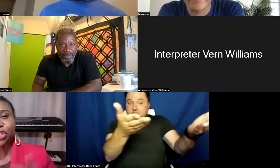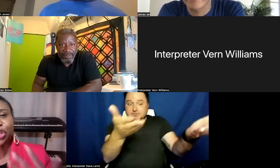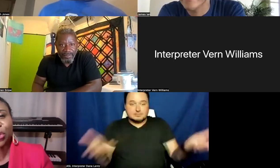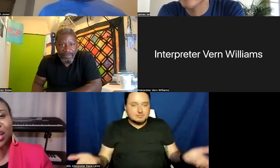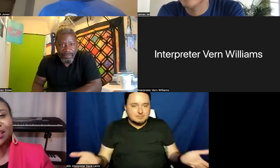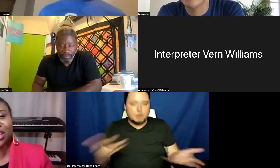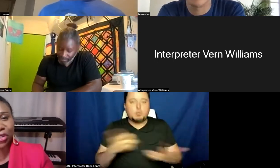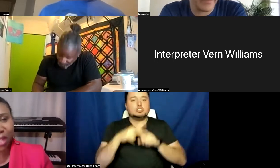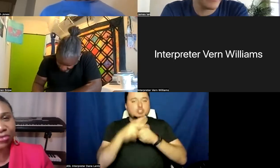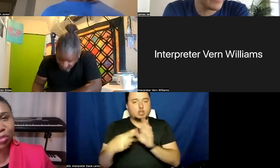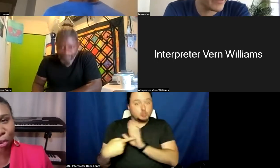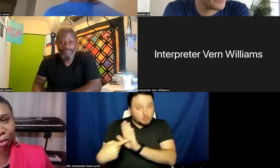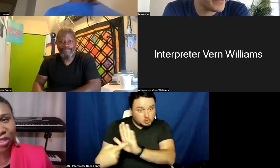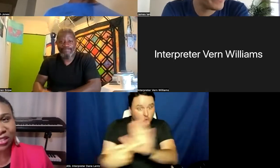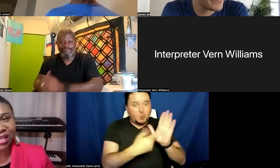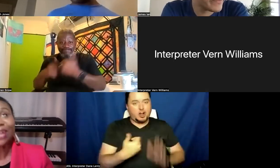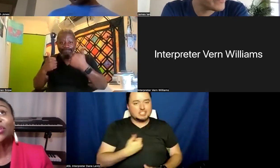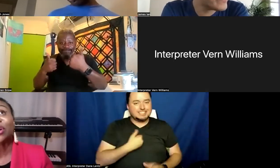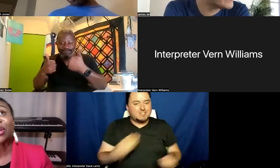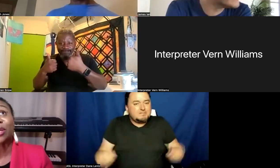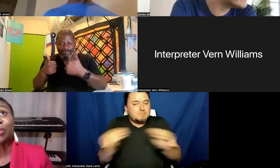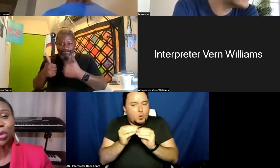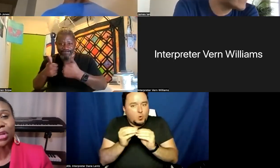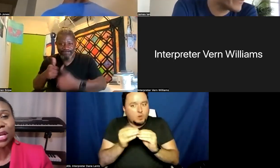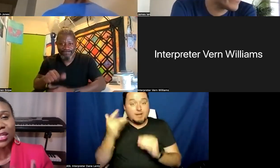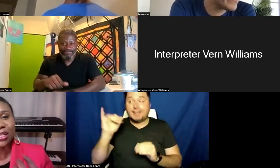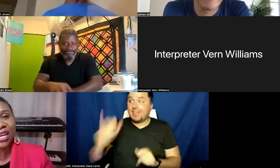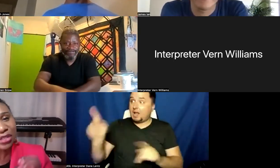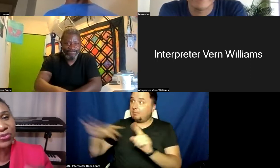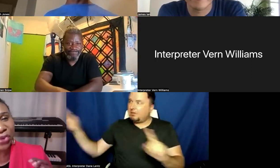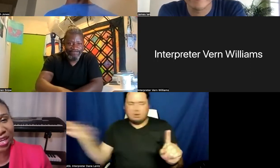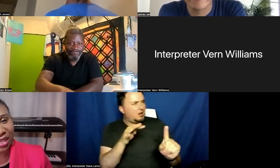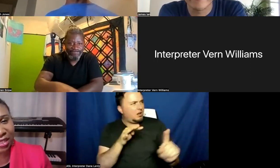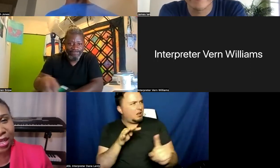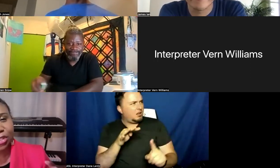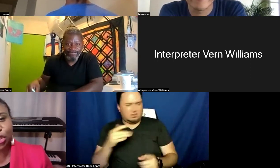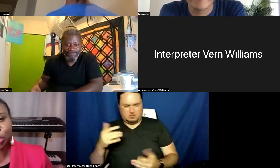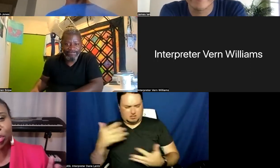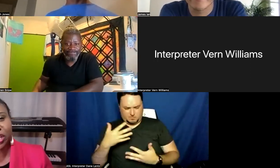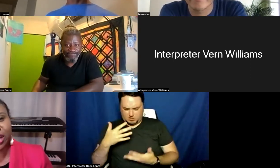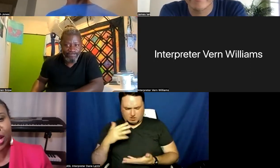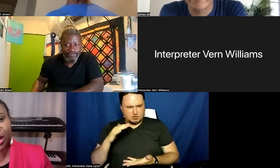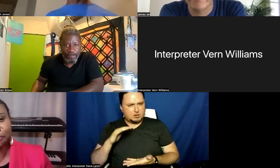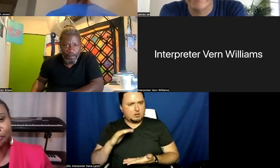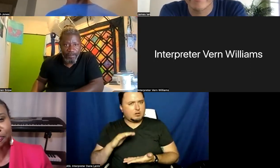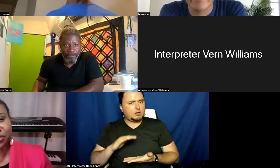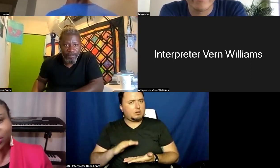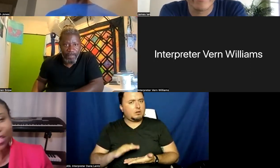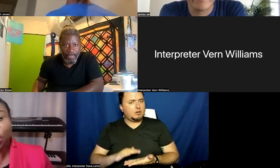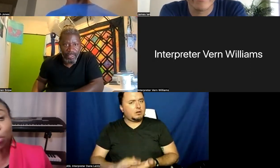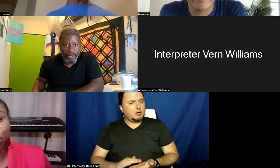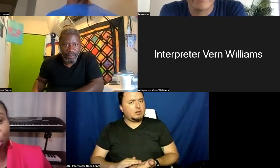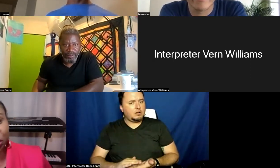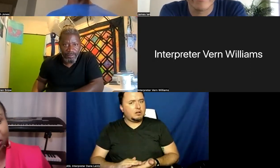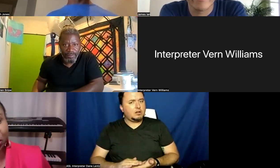start showcasing ourselves more, because that'll start getting people less afraid to be